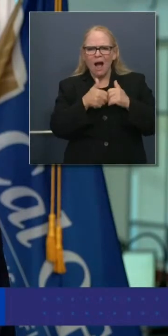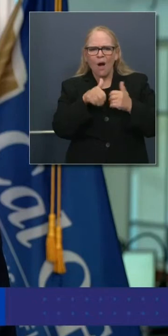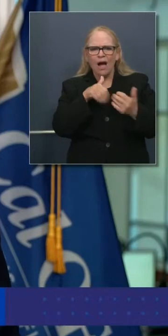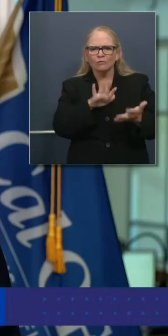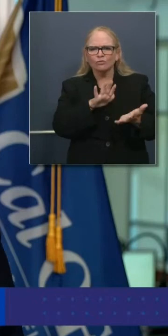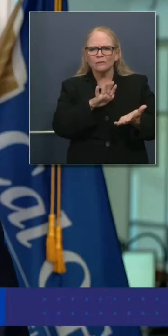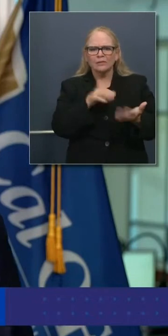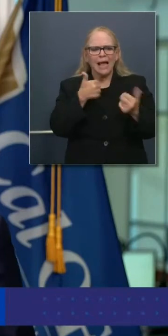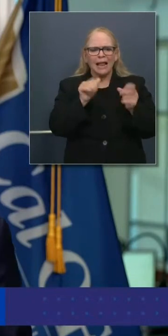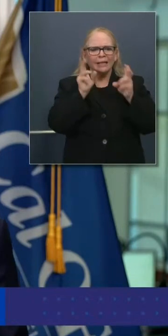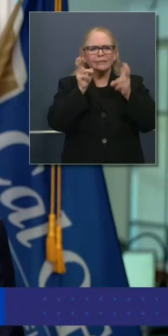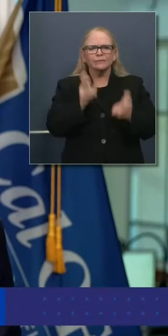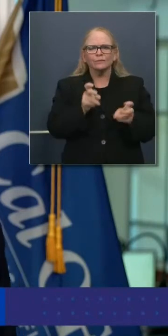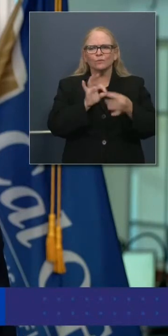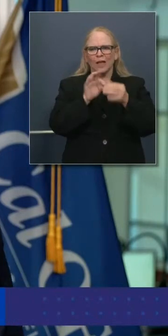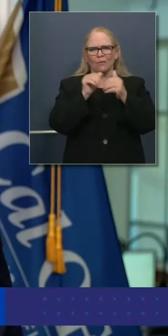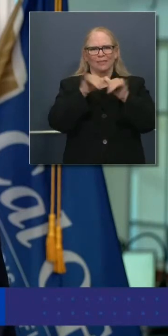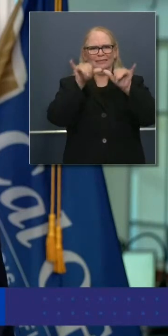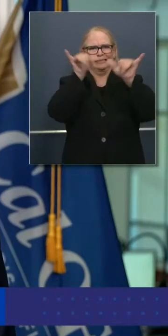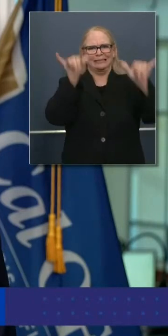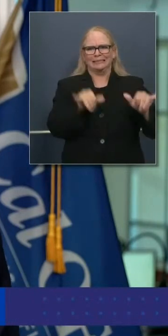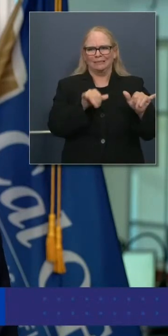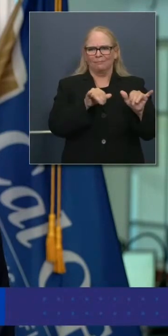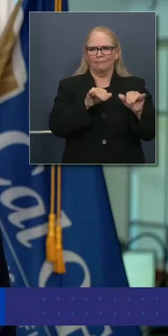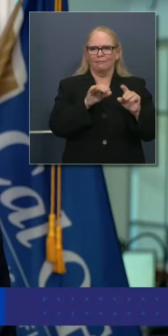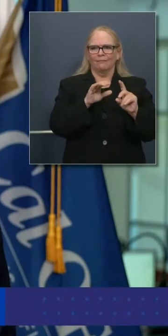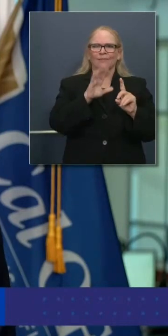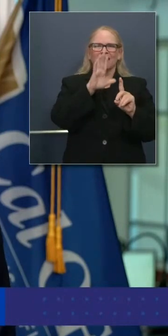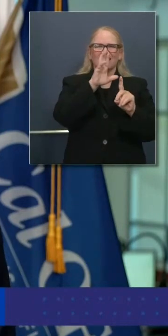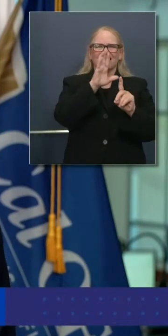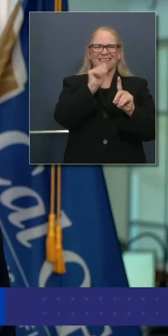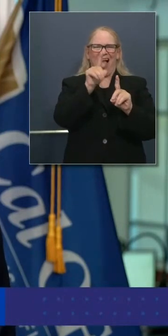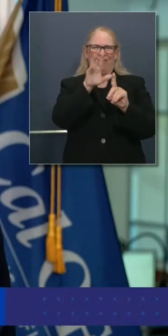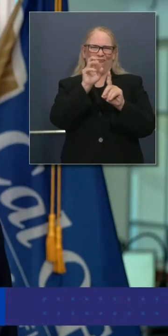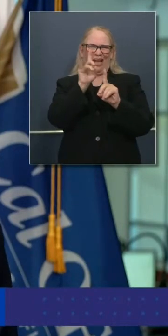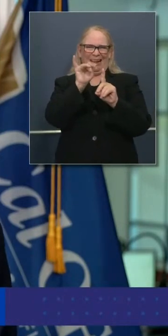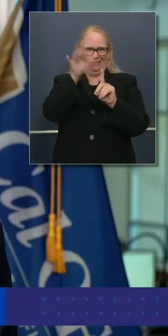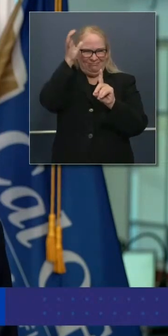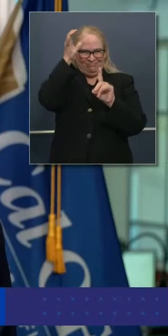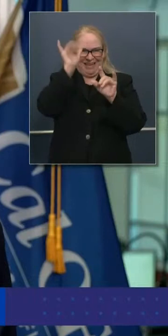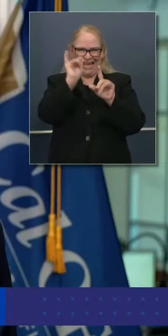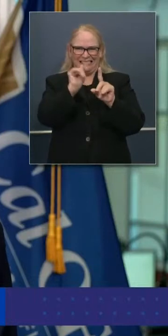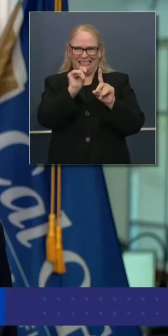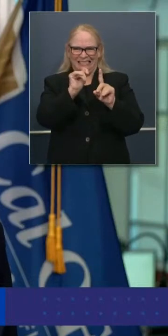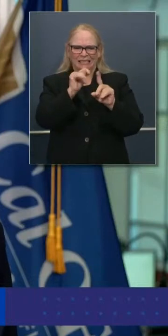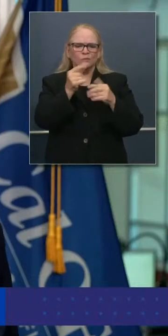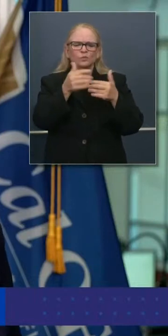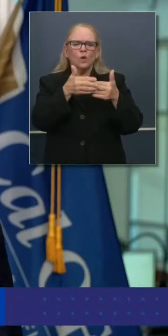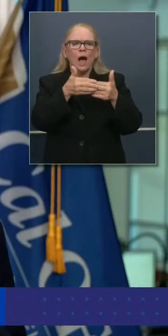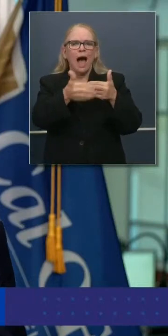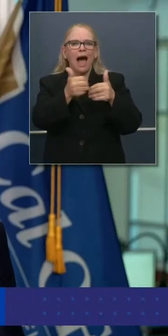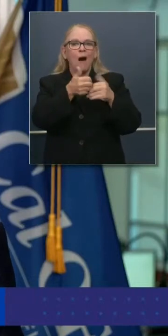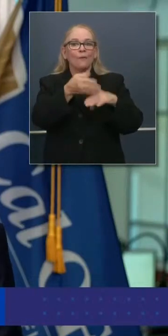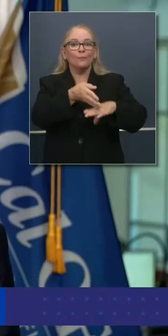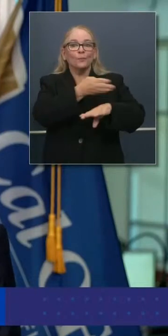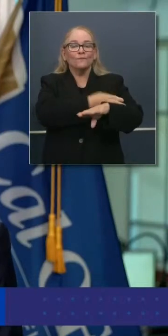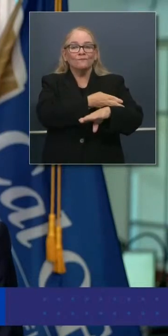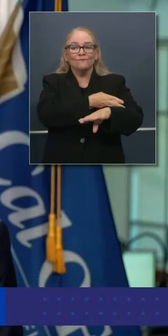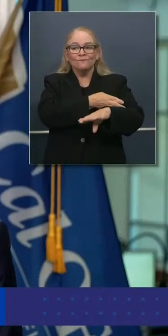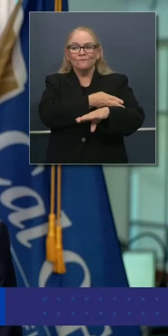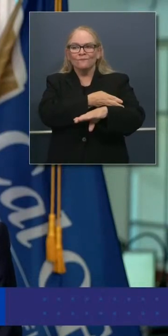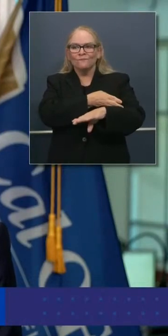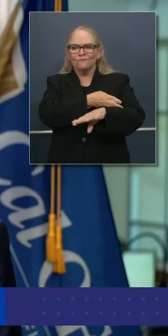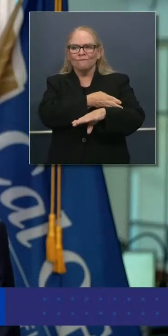relates to CalReady and how we address these issues going forward. It's absolutely true. And that's why we're